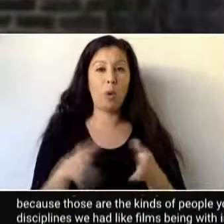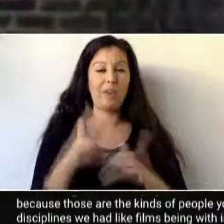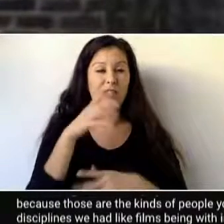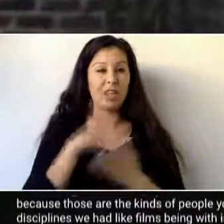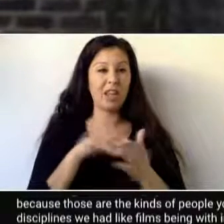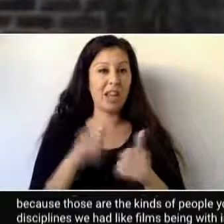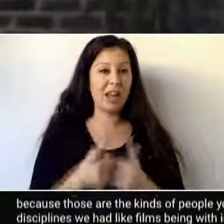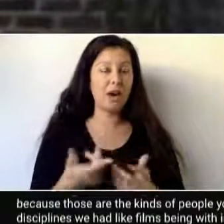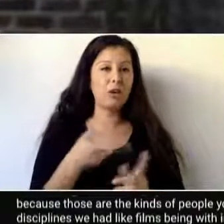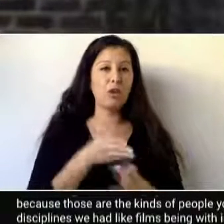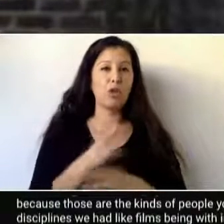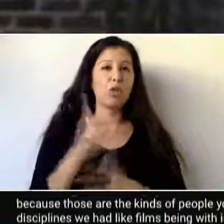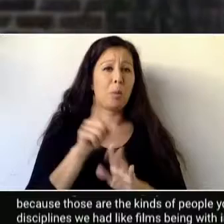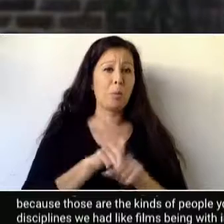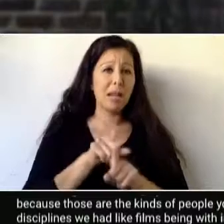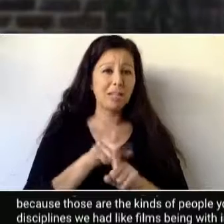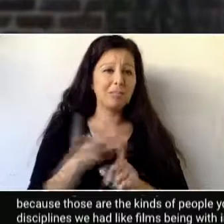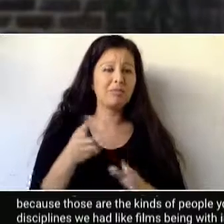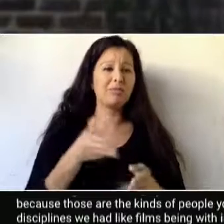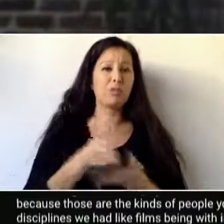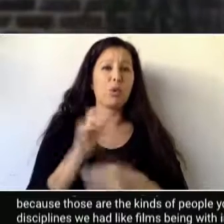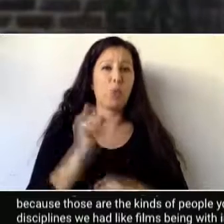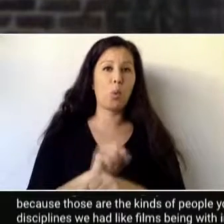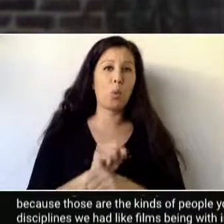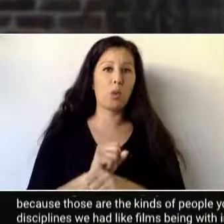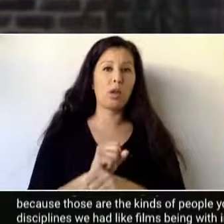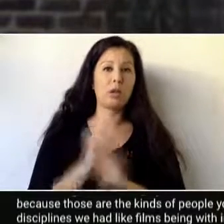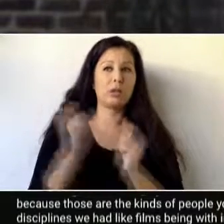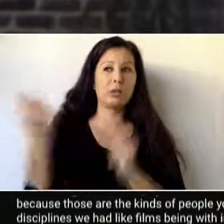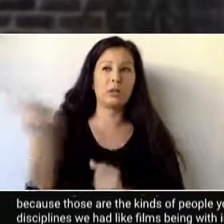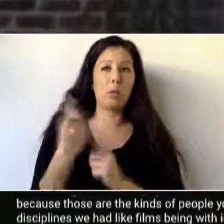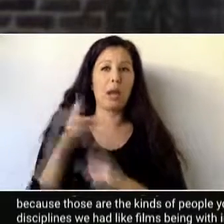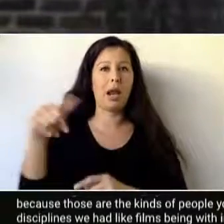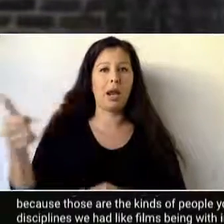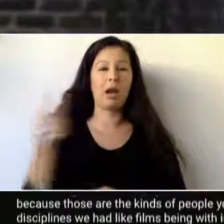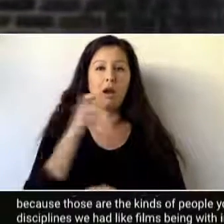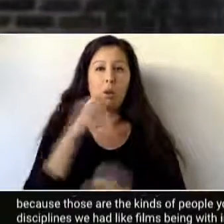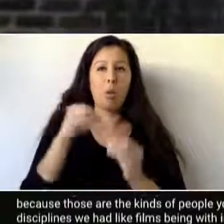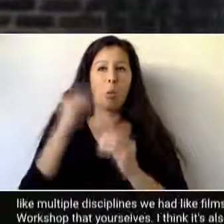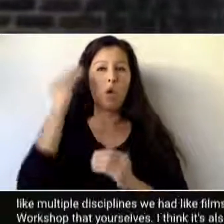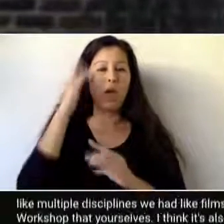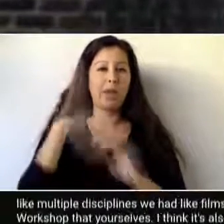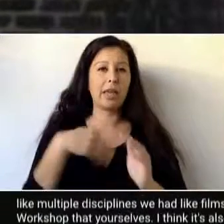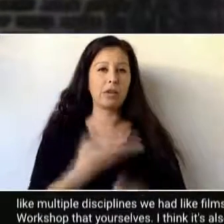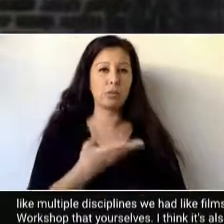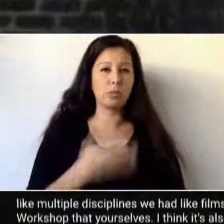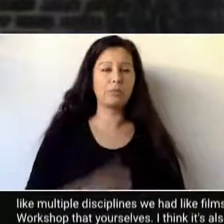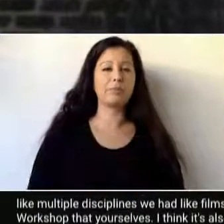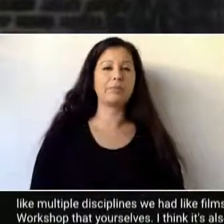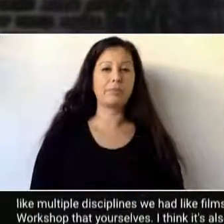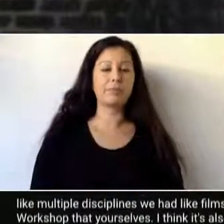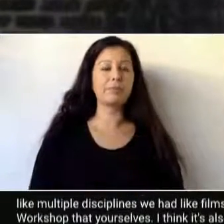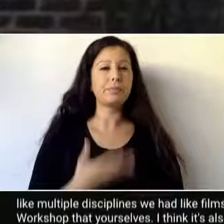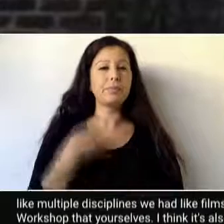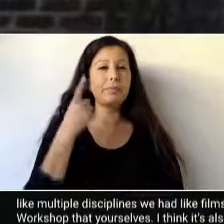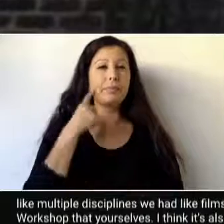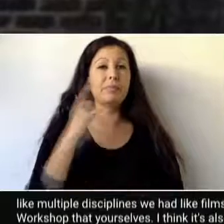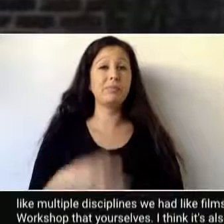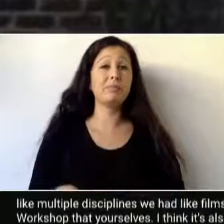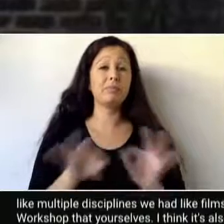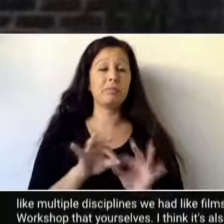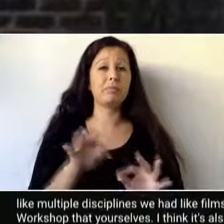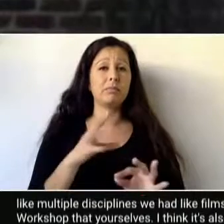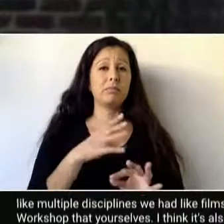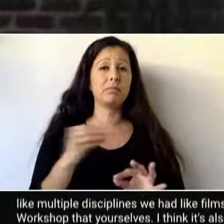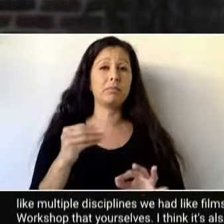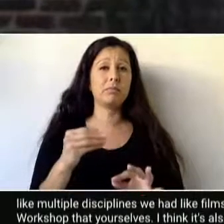learn is through mentorship, is through working somewhat with someone else who is more knowledgeable than you are. And I think it's just important